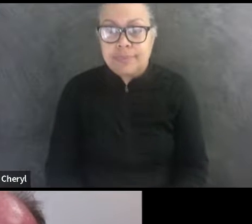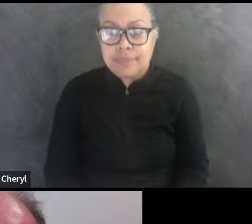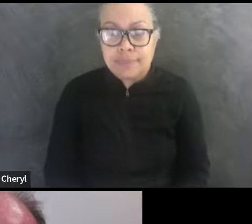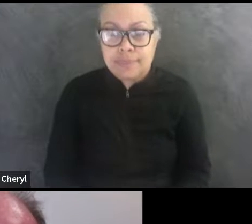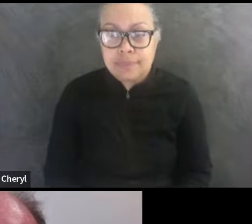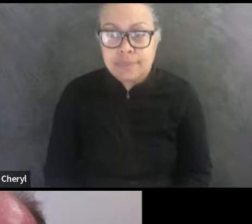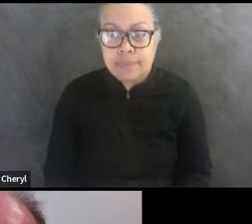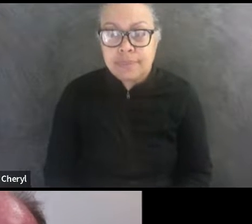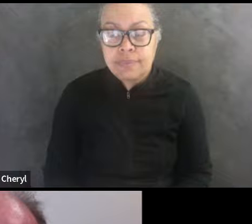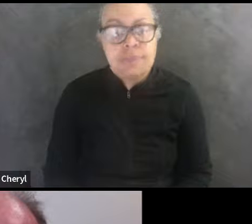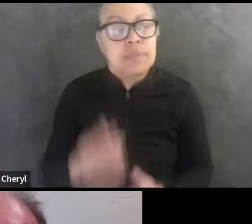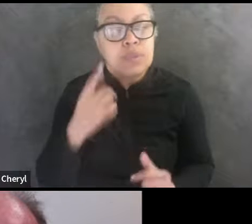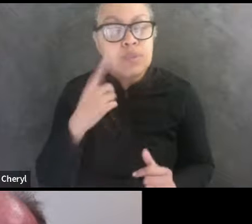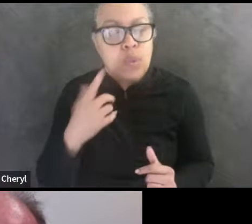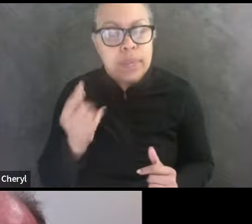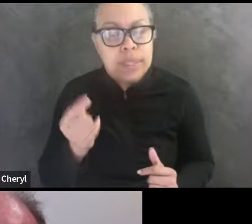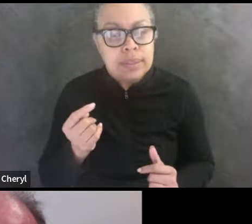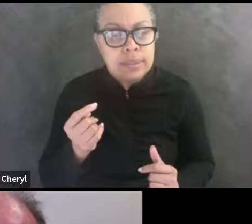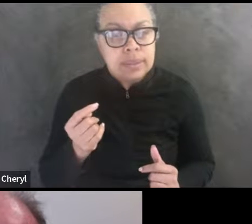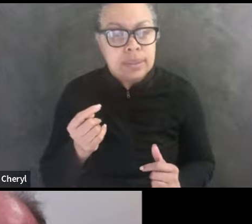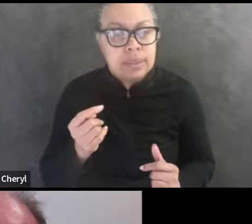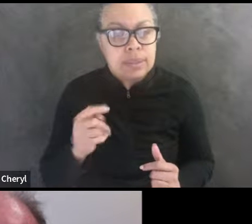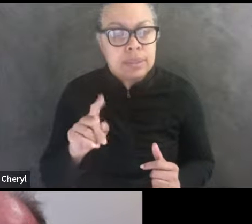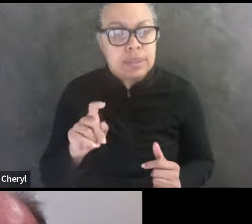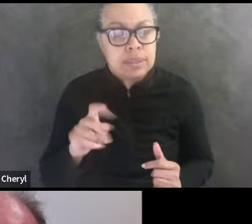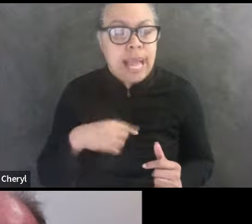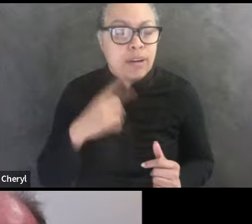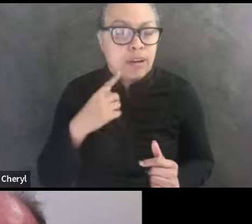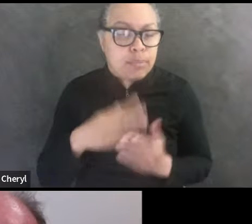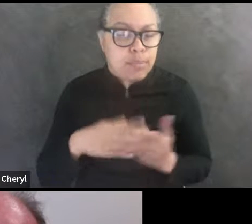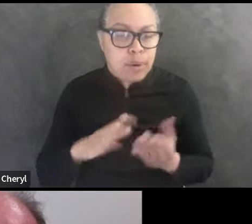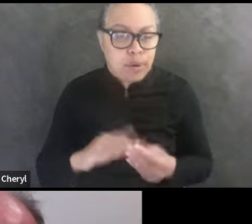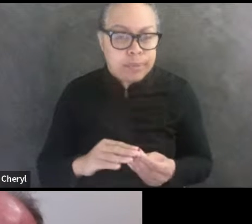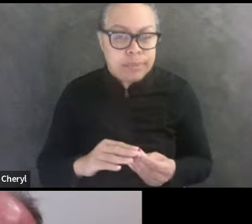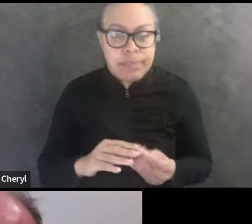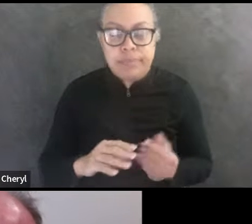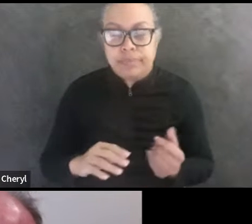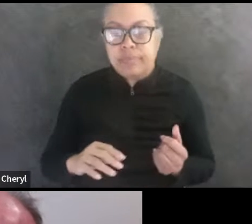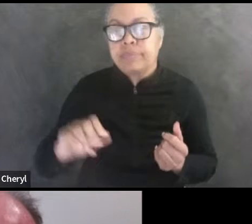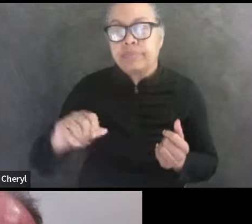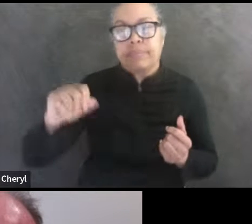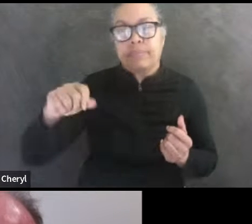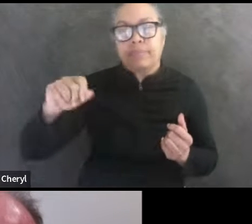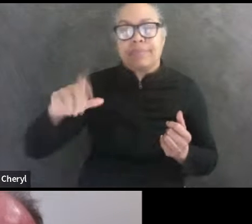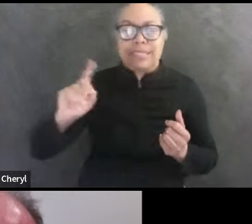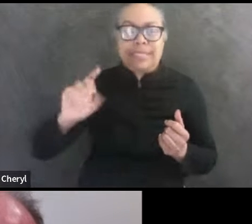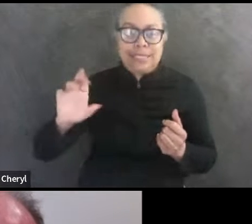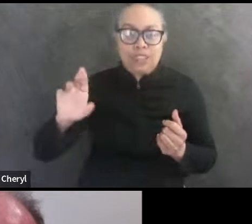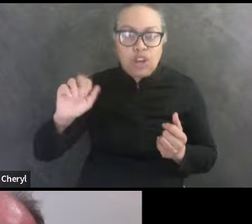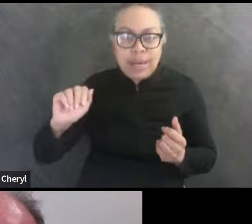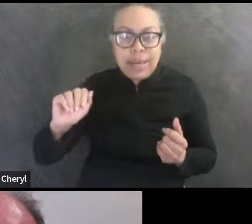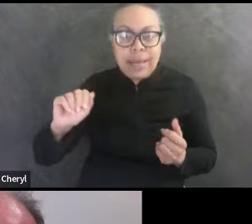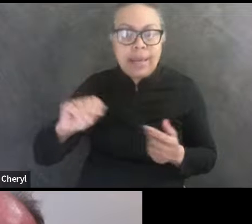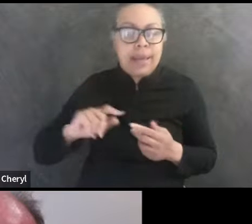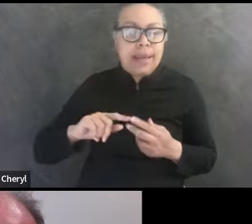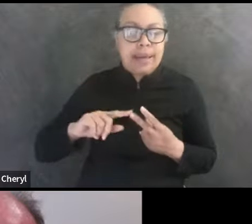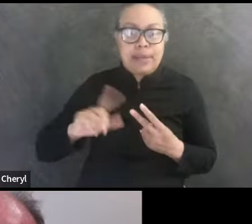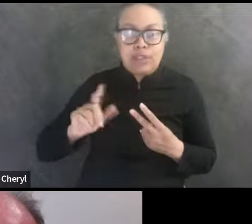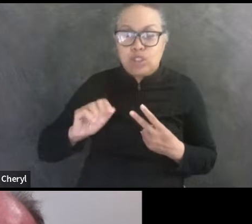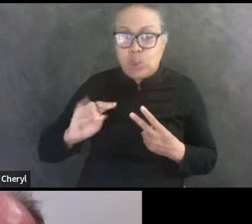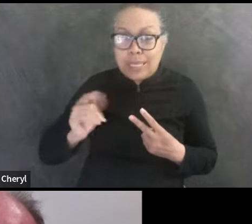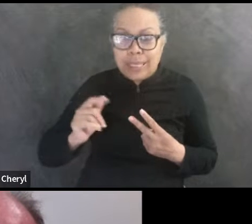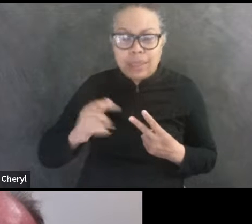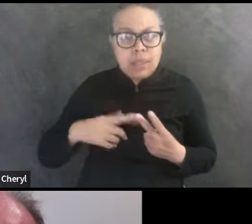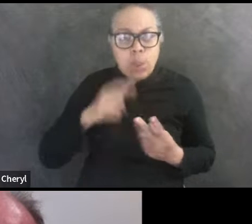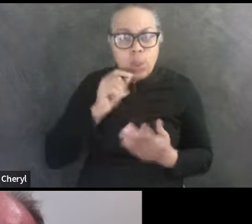In regards to what? I only heard part of it. At DCRA or zoning to inquire, like